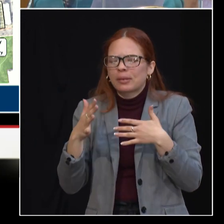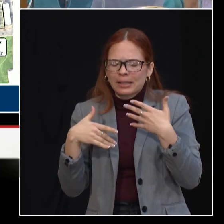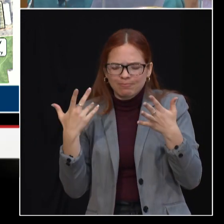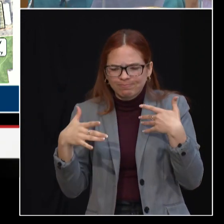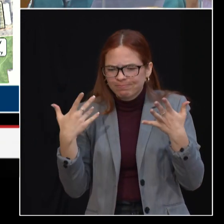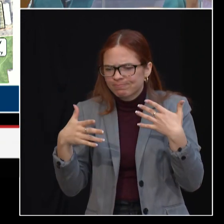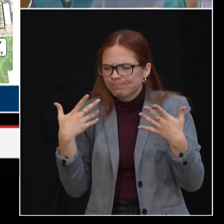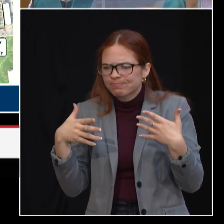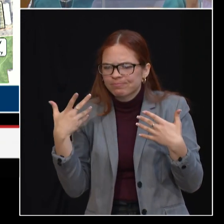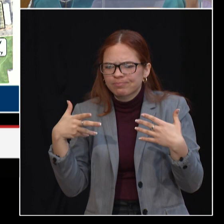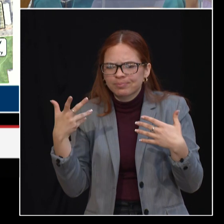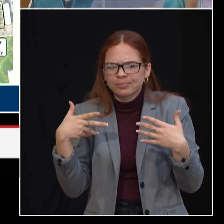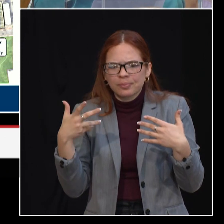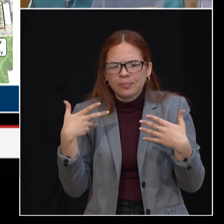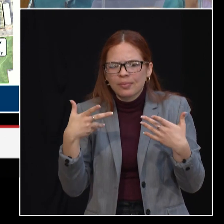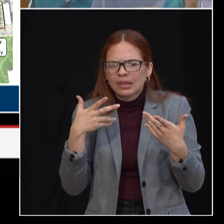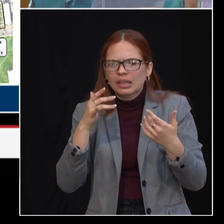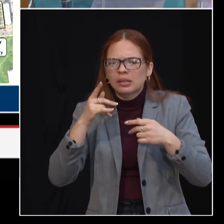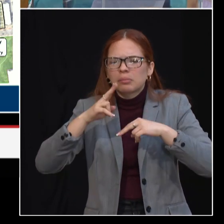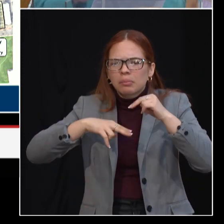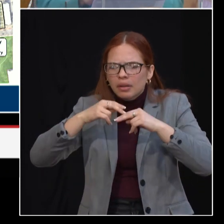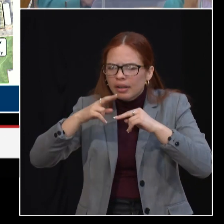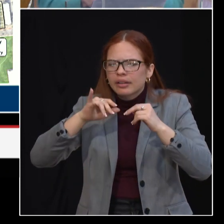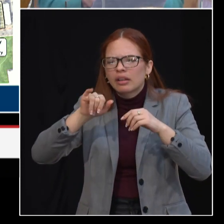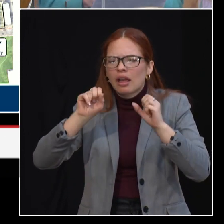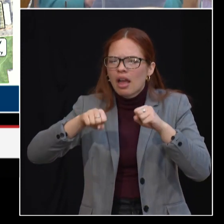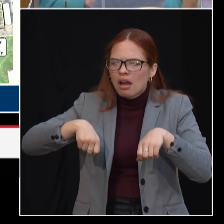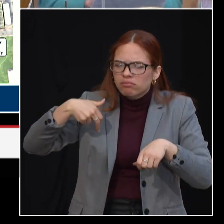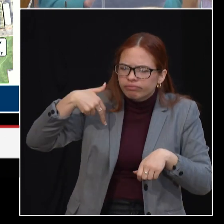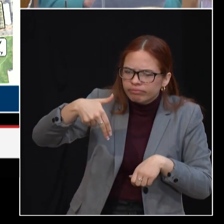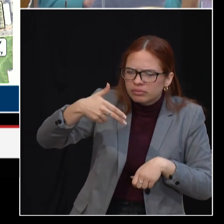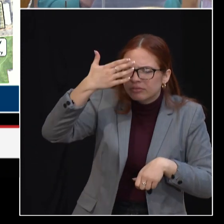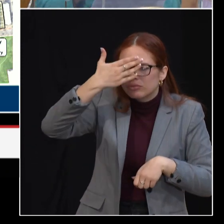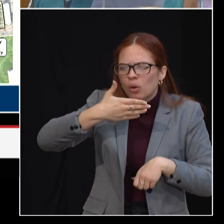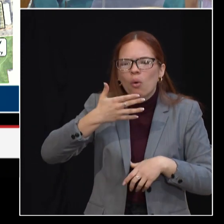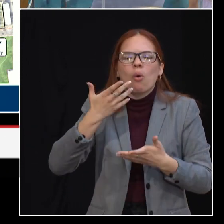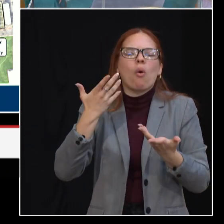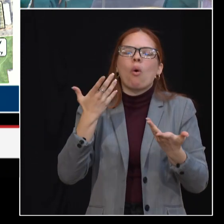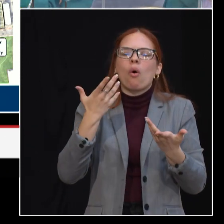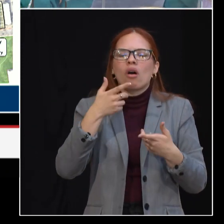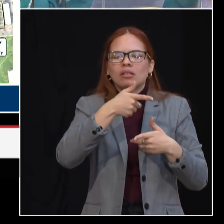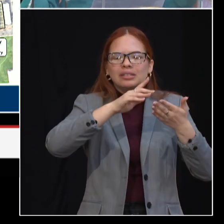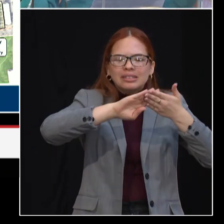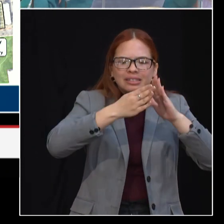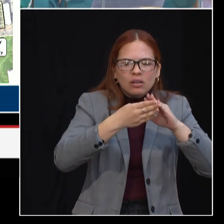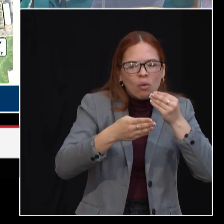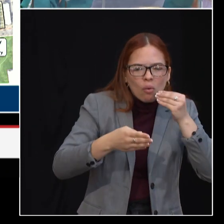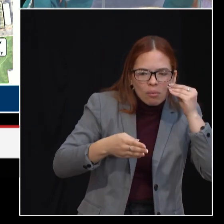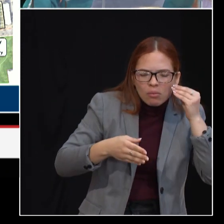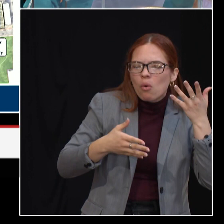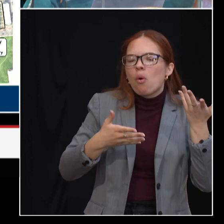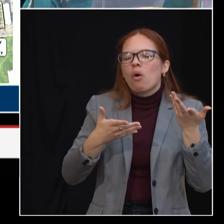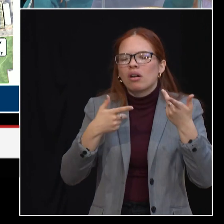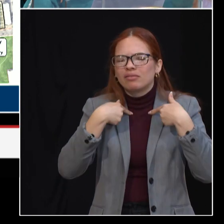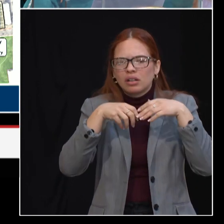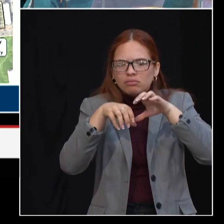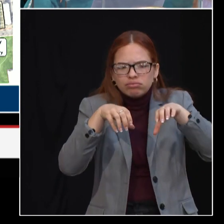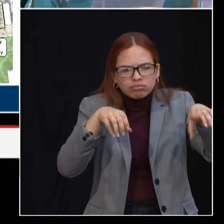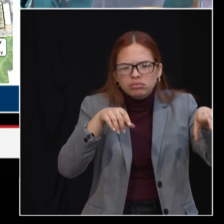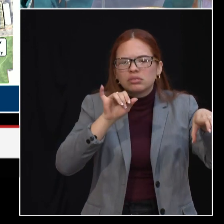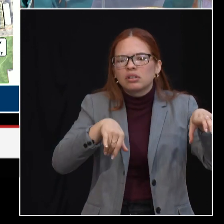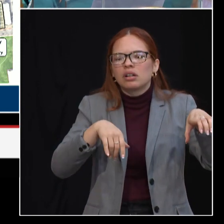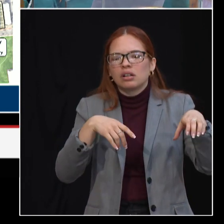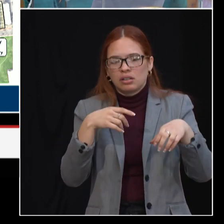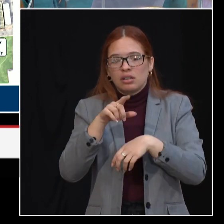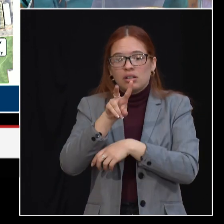walk-up buildings as well as townhomes. And here we're going to have a offering for 294 housing